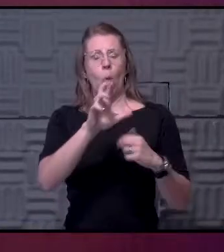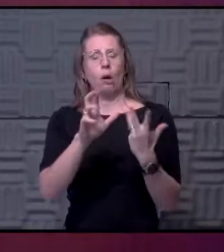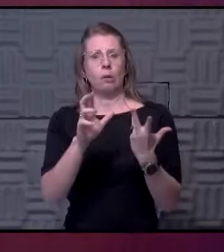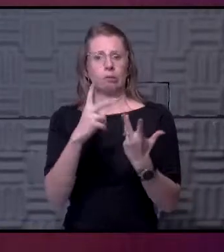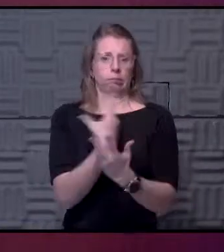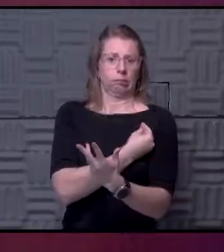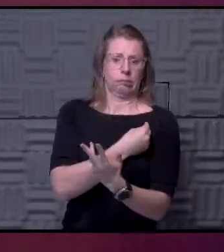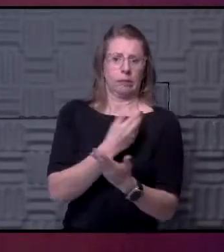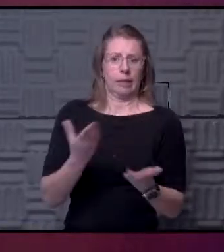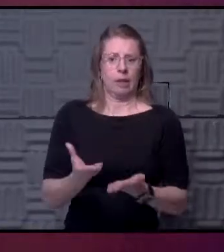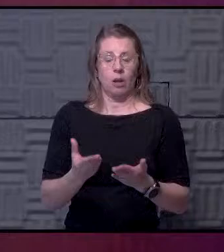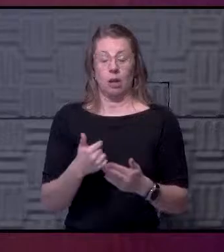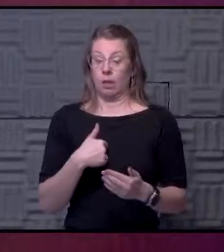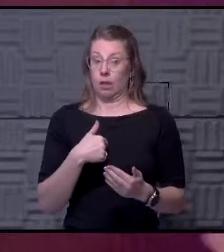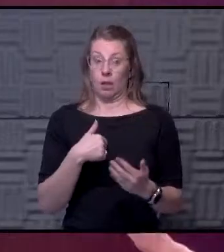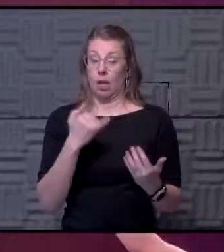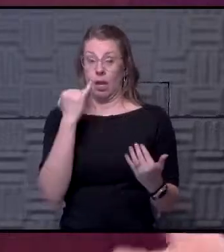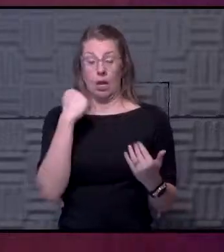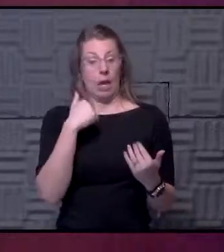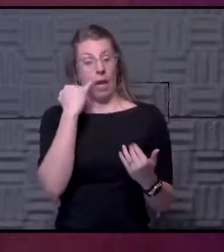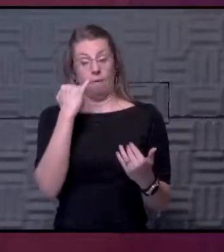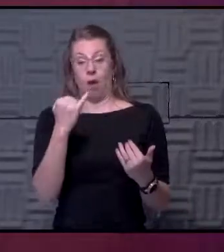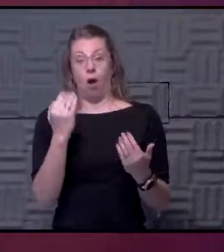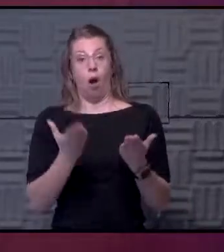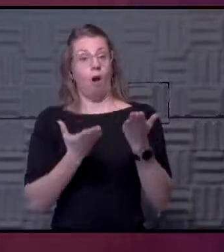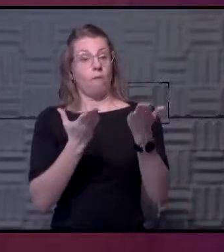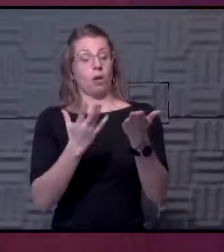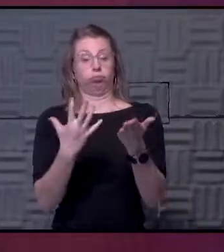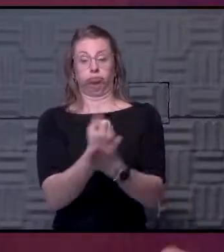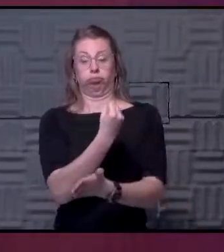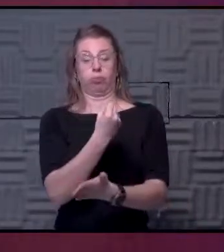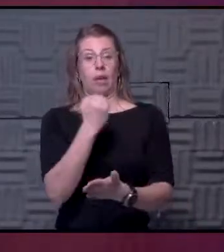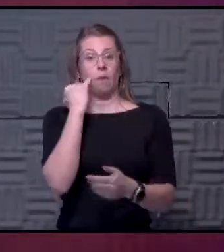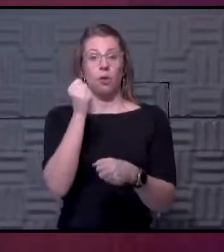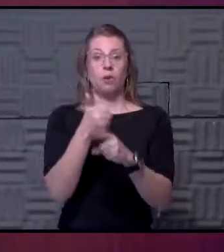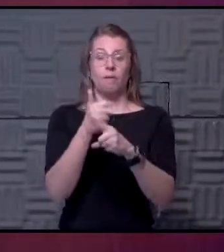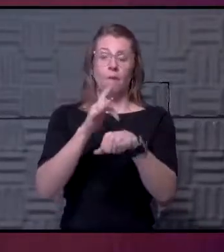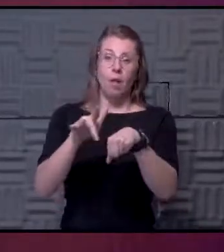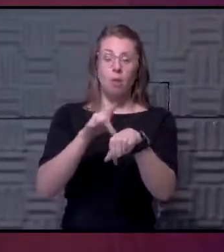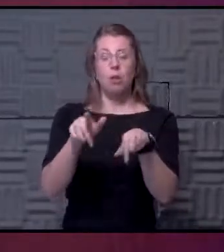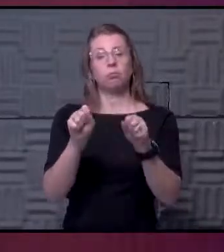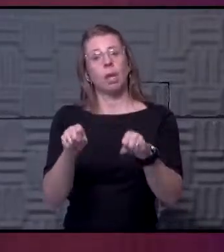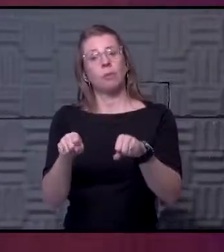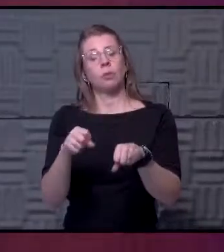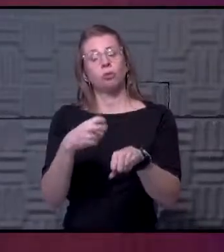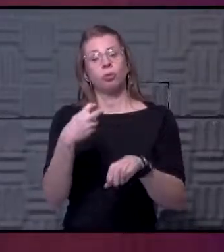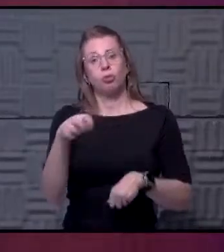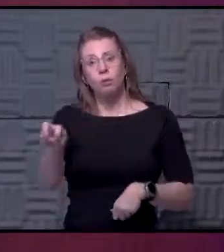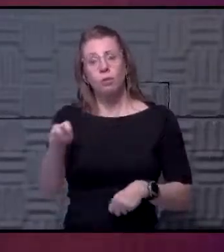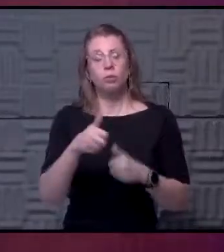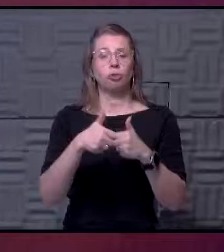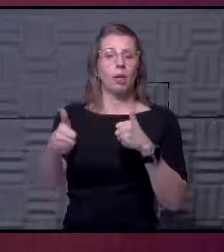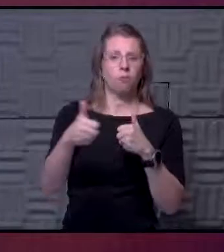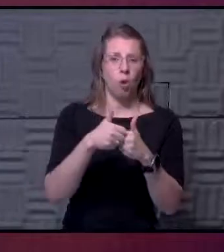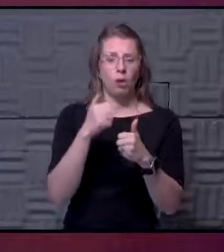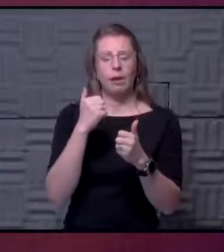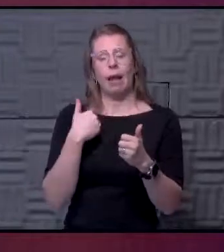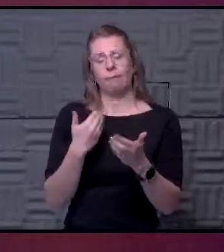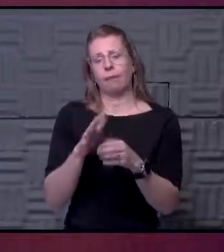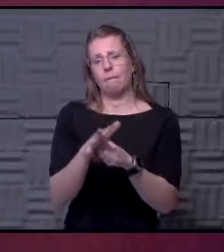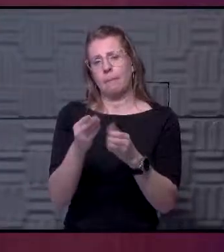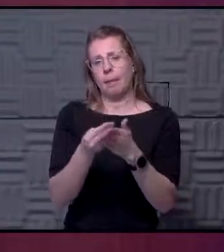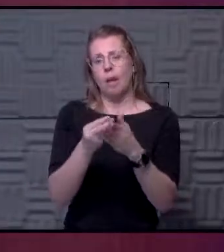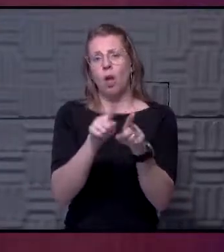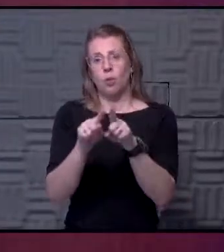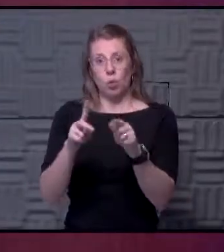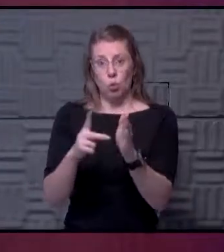Yeah. I think I'd take the shot if it was offered to me, and you're available and you're able to travel, that you have the economic means to transport and Yes. things like that to go get it, and make sure